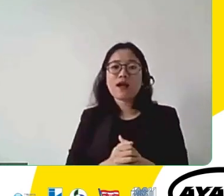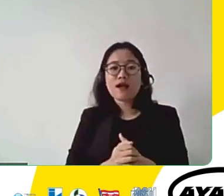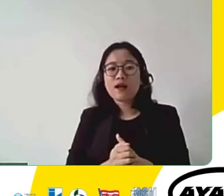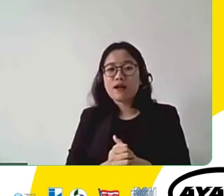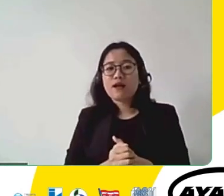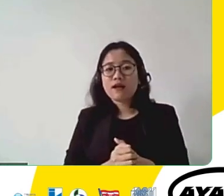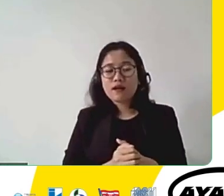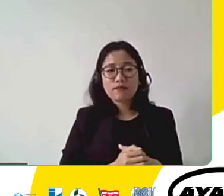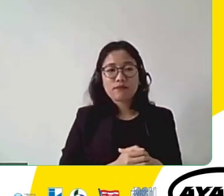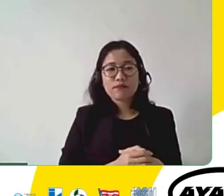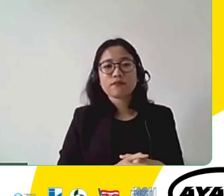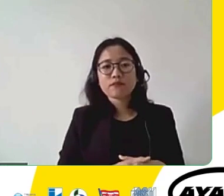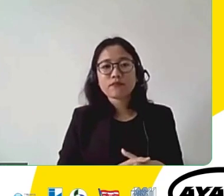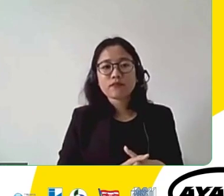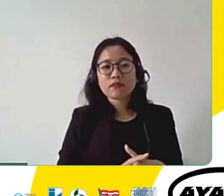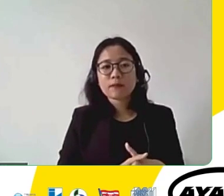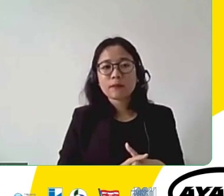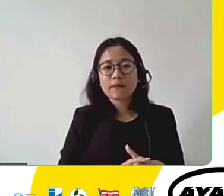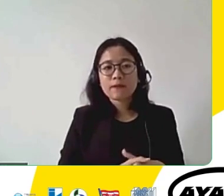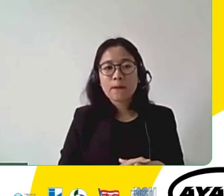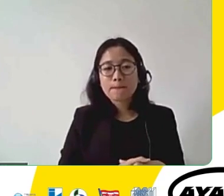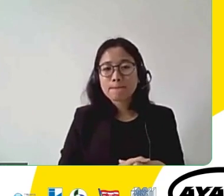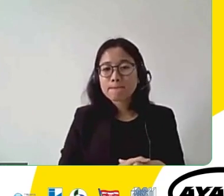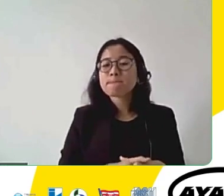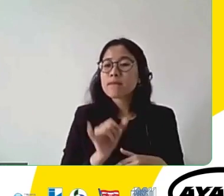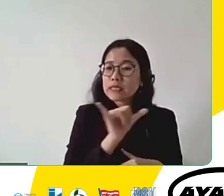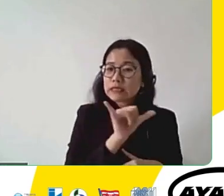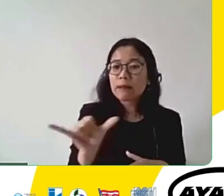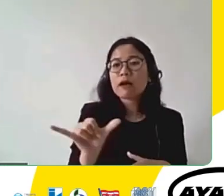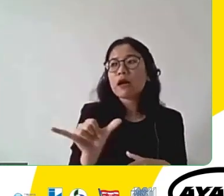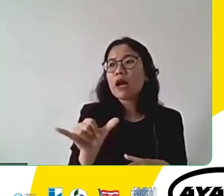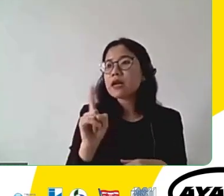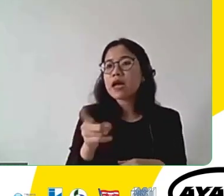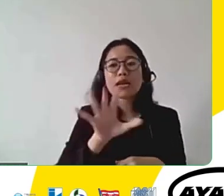about 5 to 12% of acute respiratory infection occur